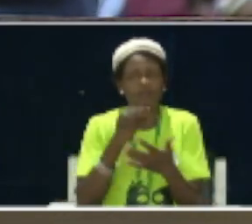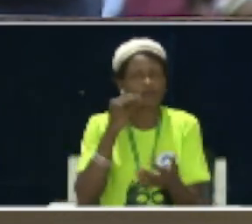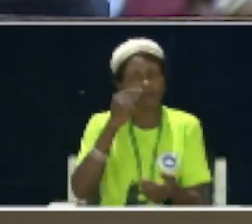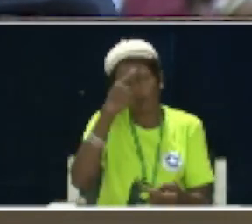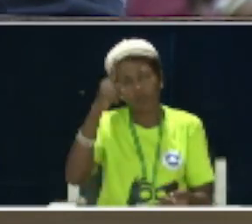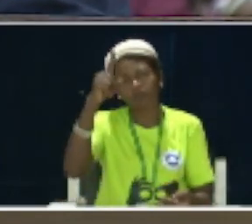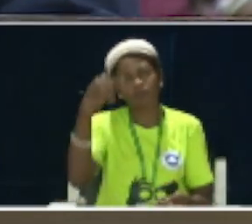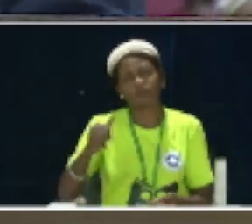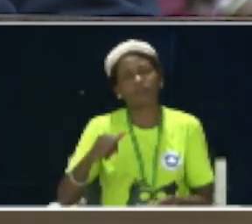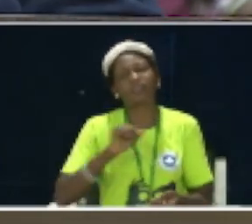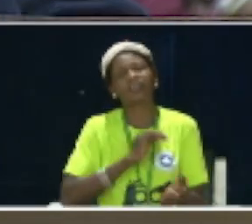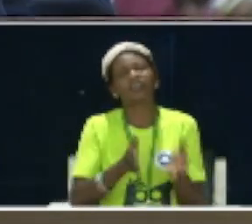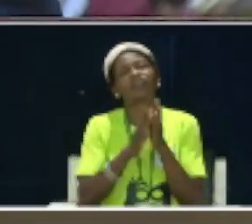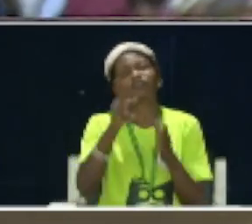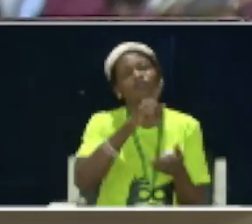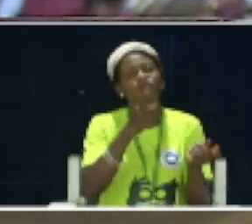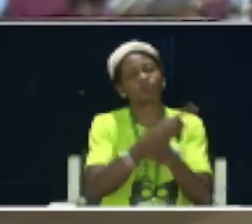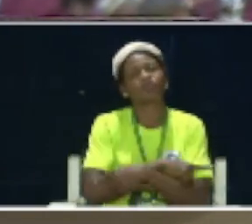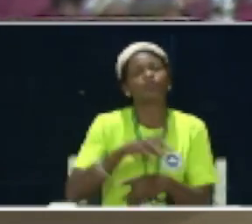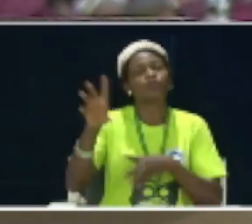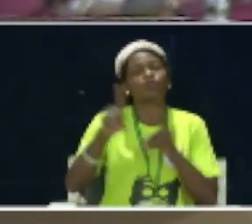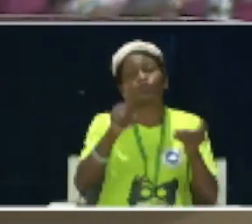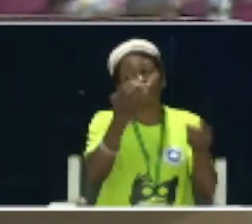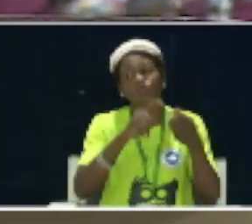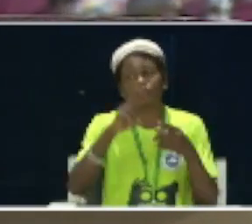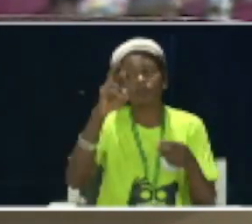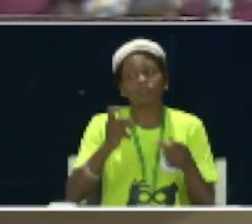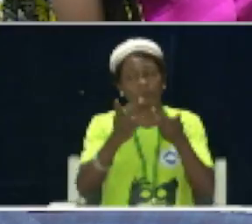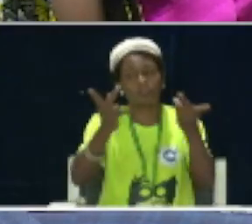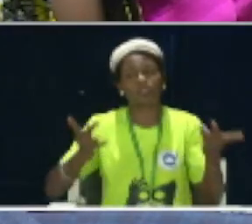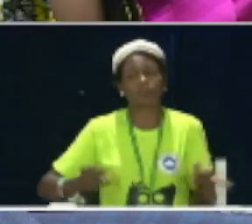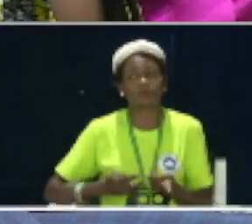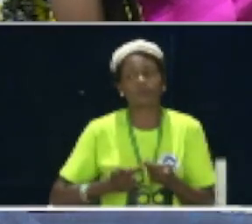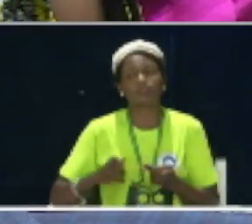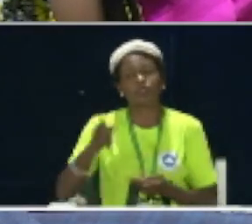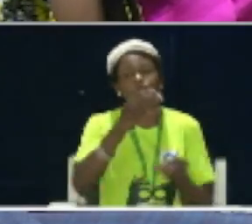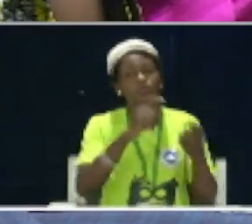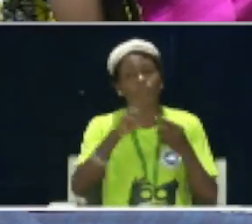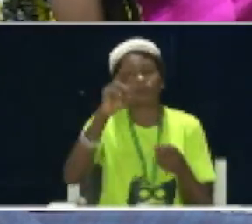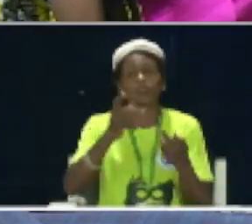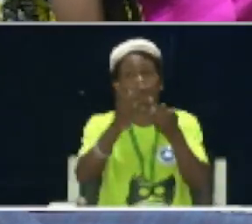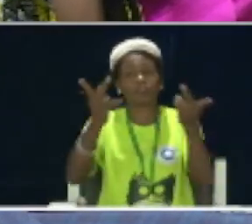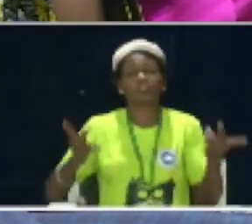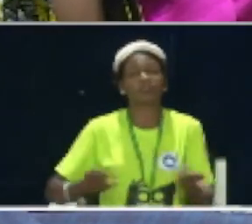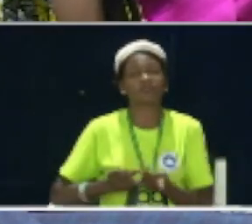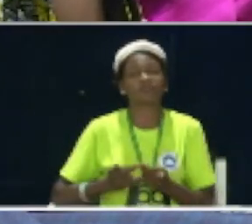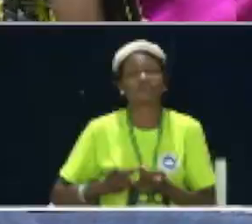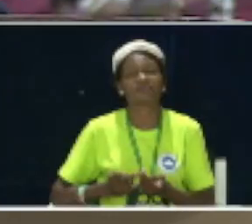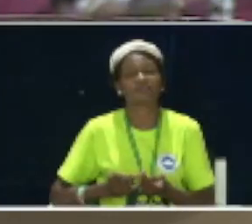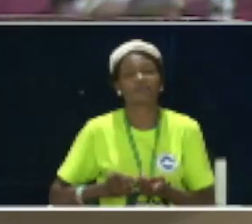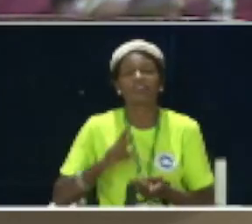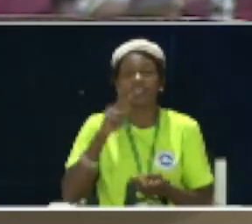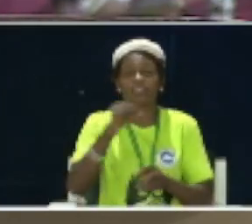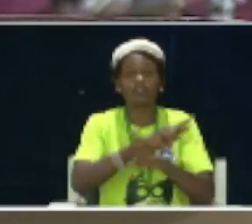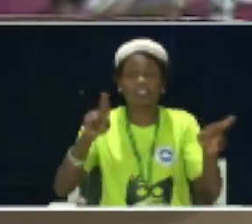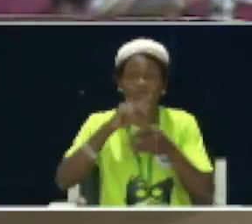today, do you want to be repositioned? You want to be repositioned? Are you ready to